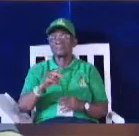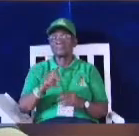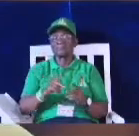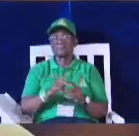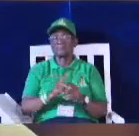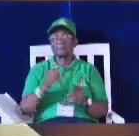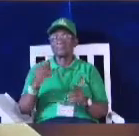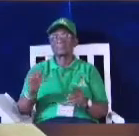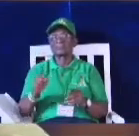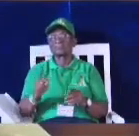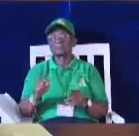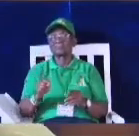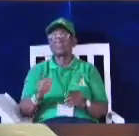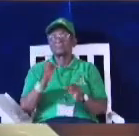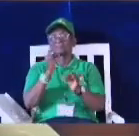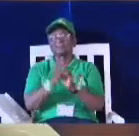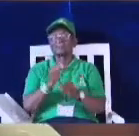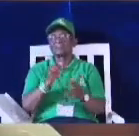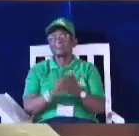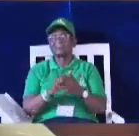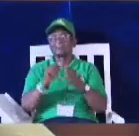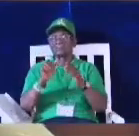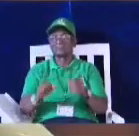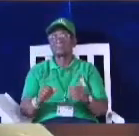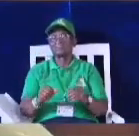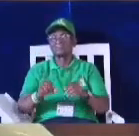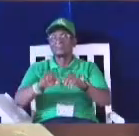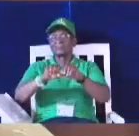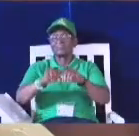break the roof open.